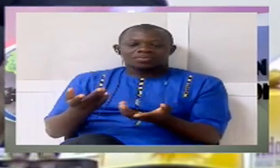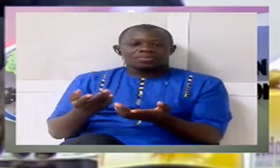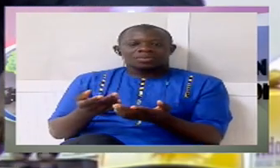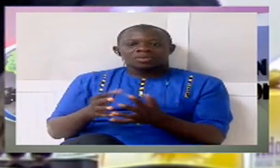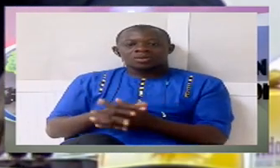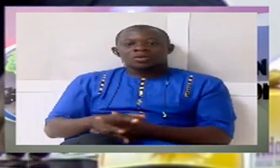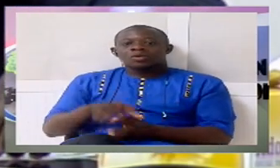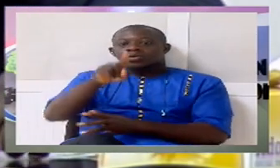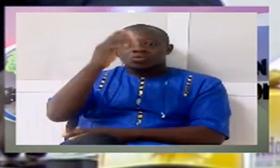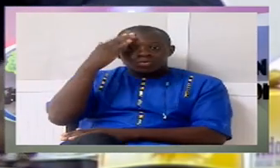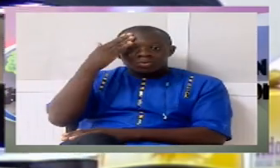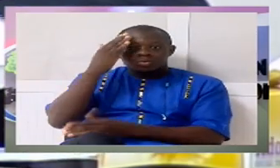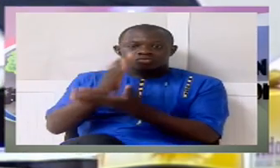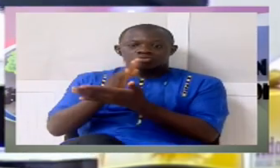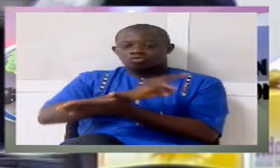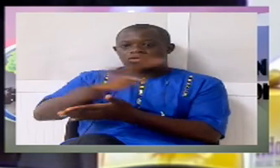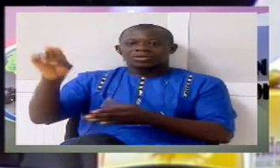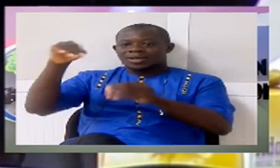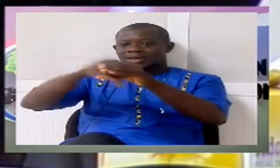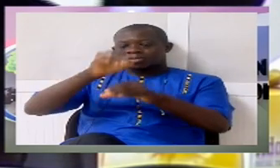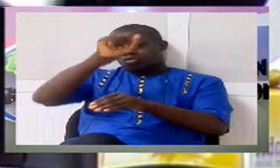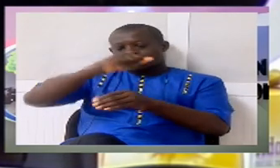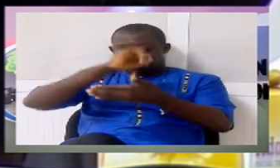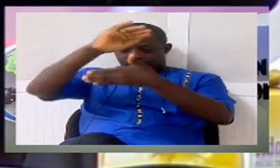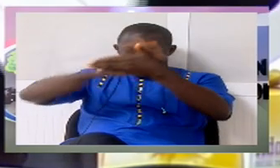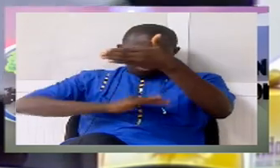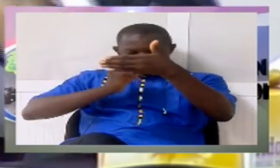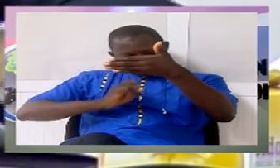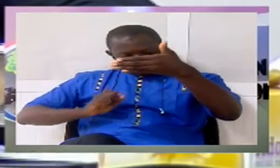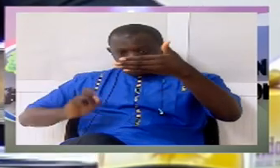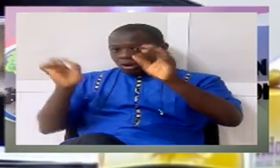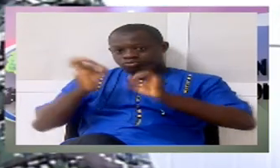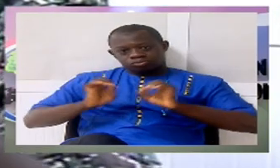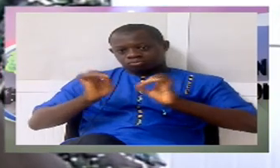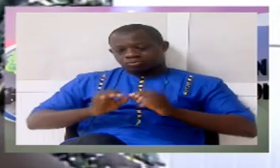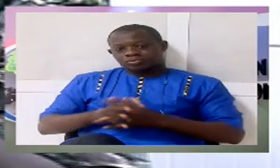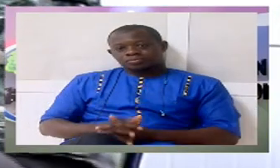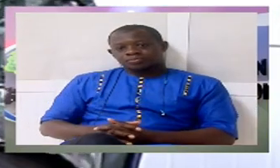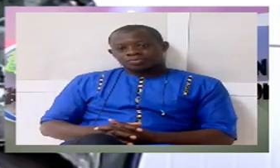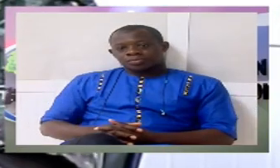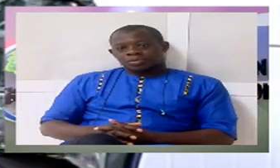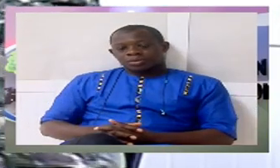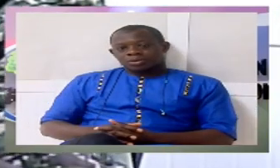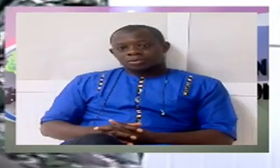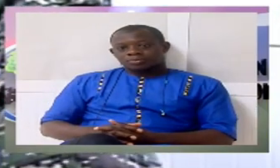realize that that is not in your statement? I am going to lulu defuloko chisa statement bi.